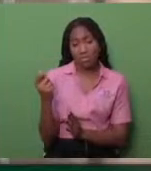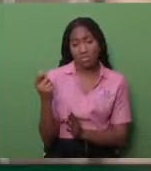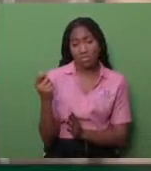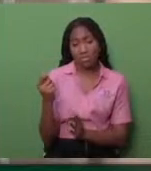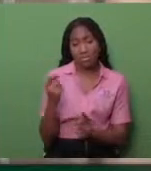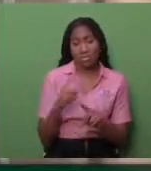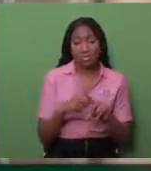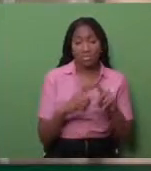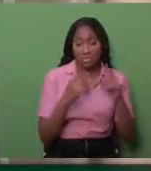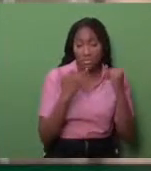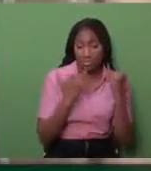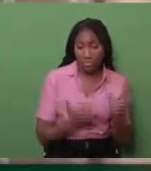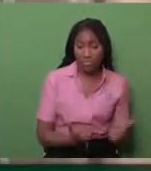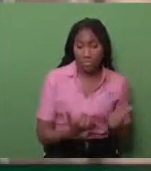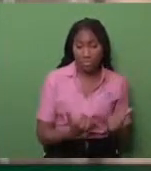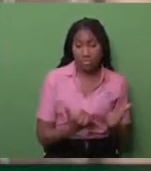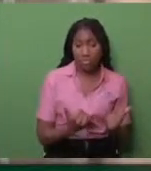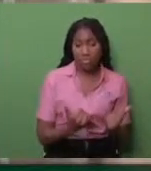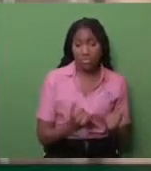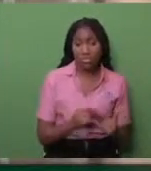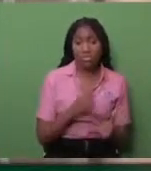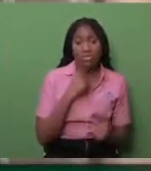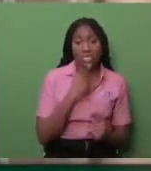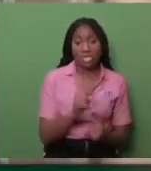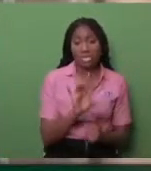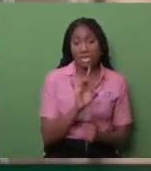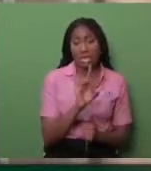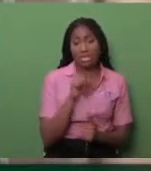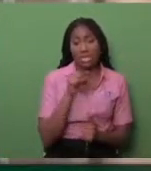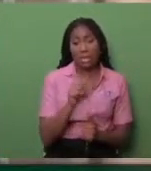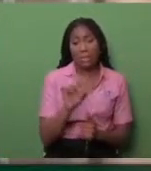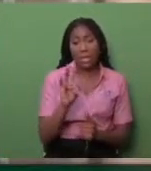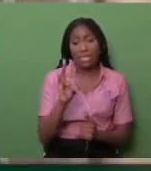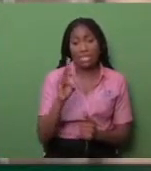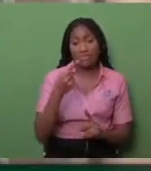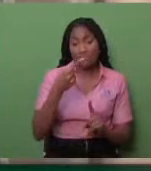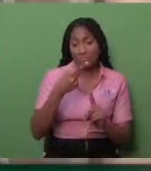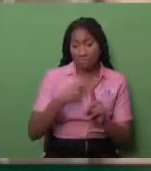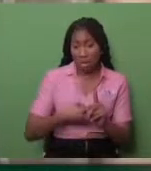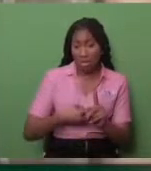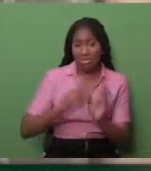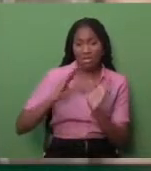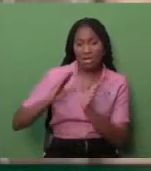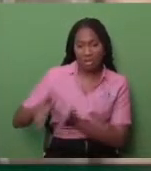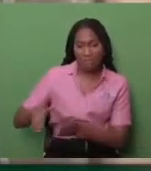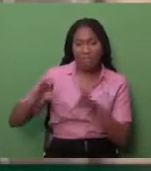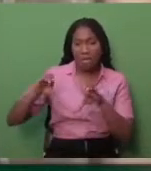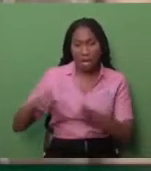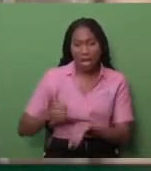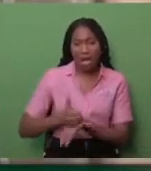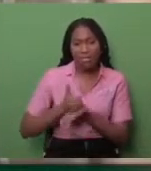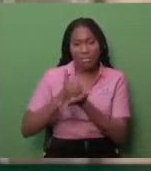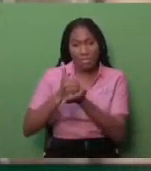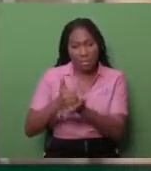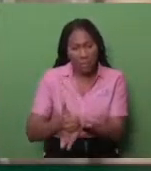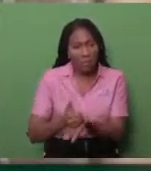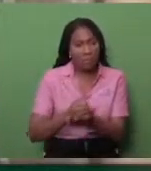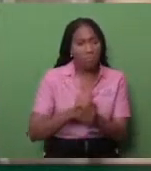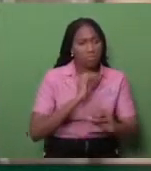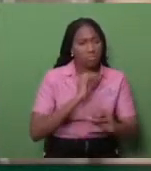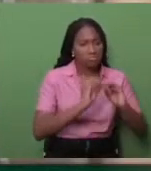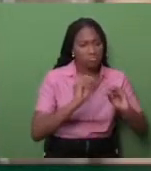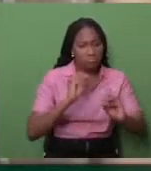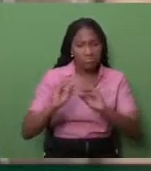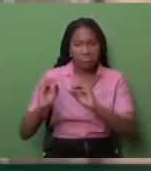gives us 8.7 months import cover, but when we left office, it was at 11.9 months.